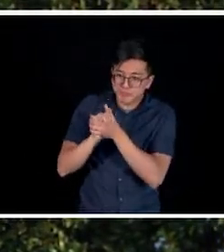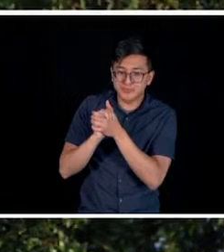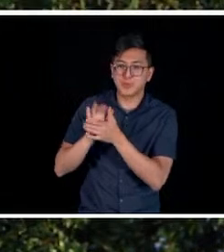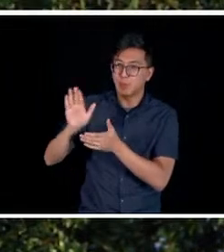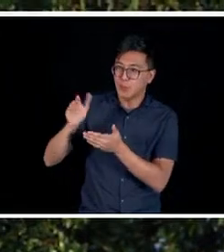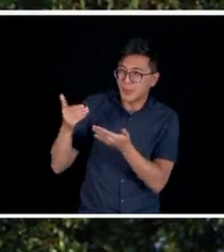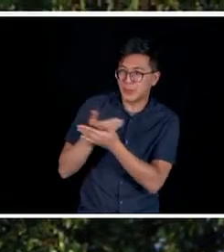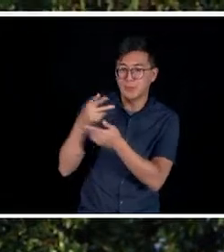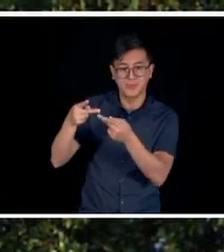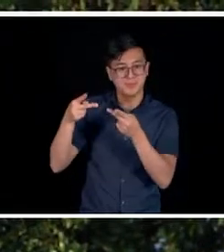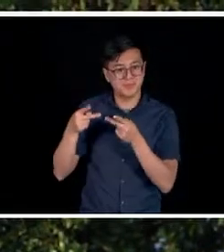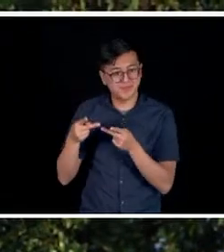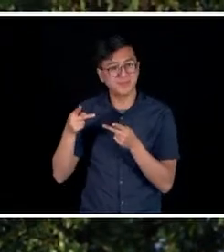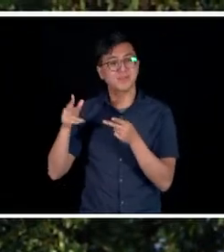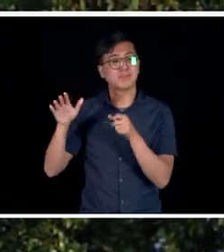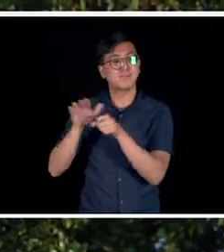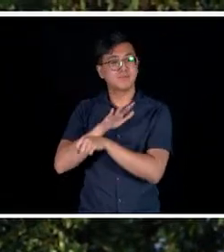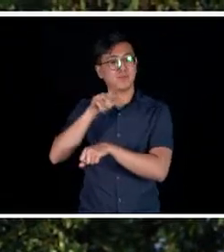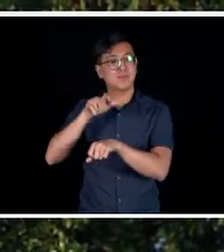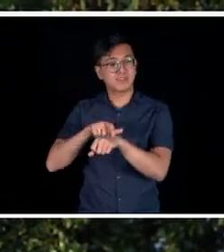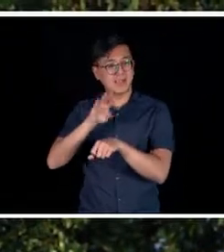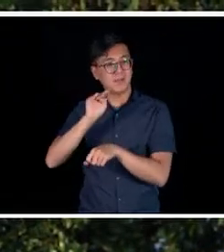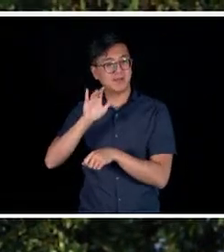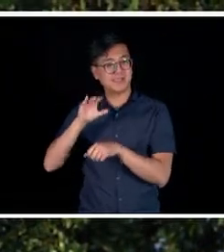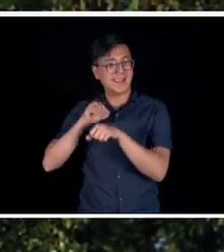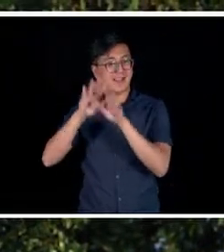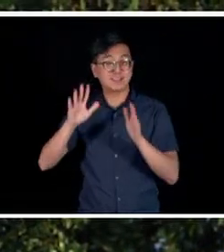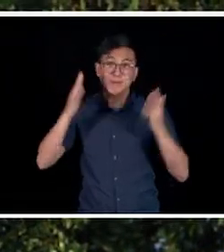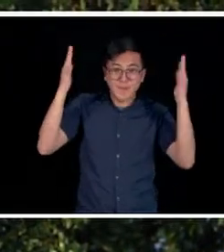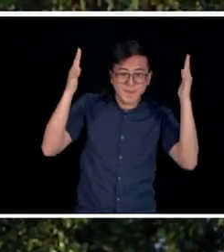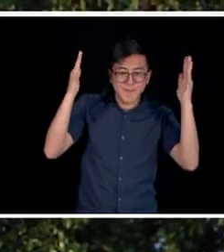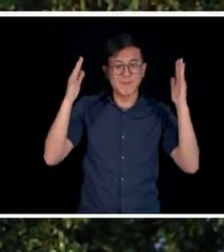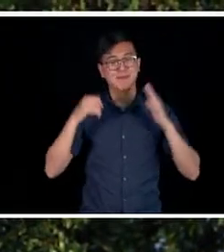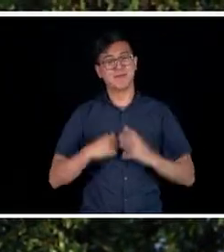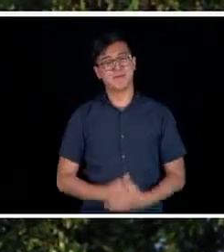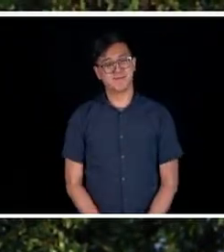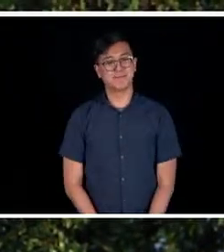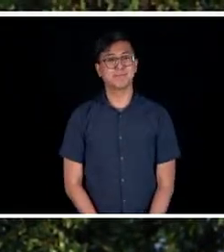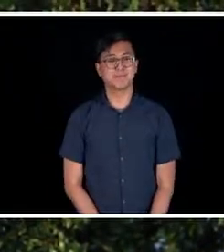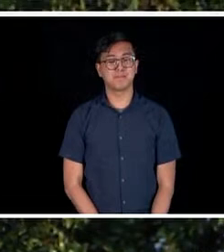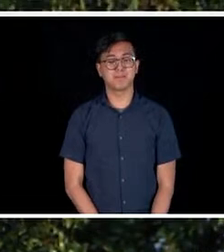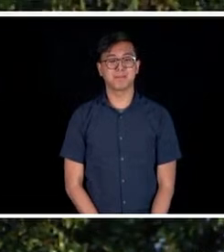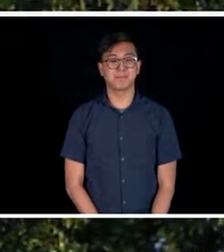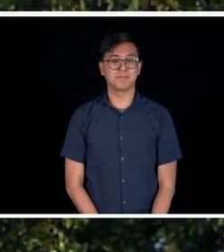new position as a full-time Mount SAC counselor. Woohoo!